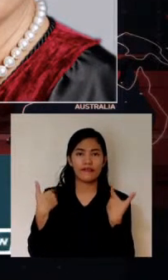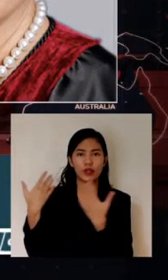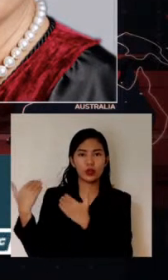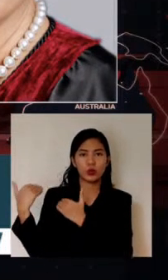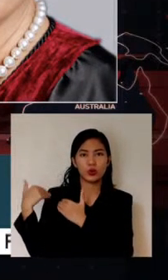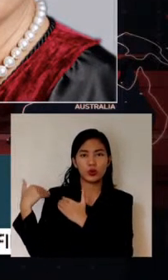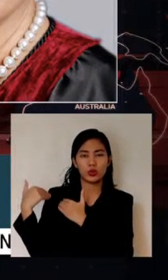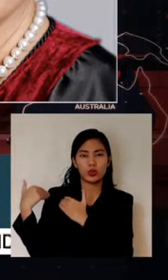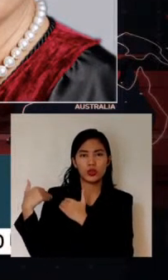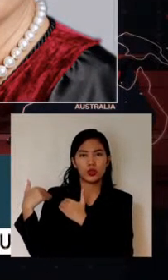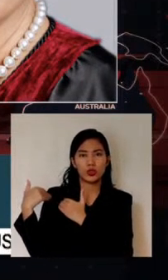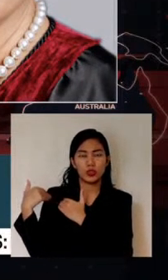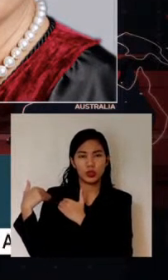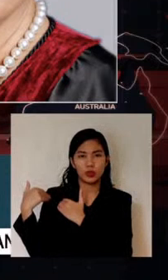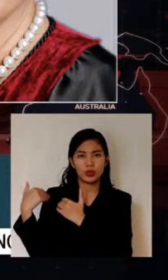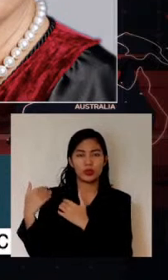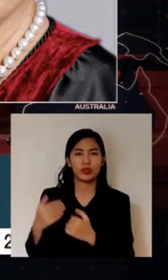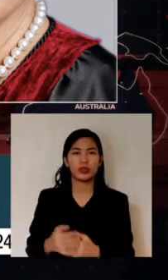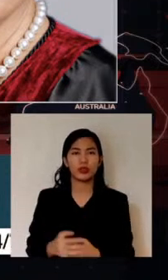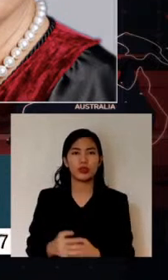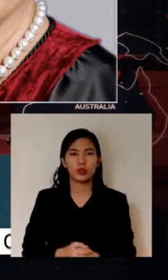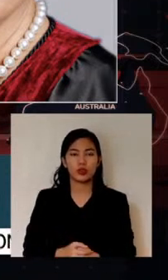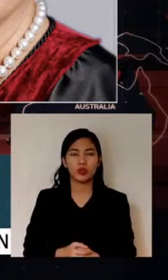to write the resolution,